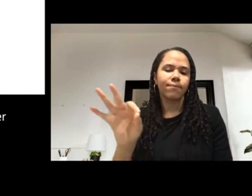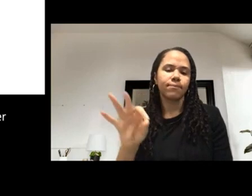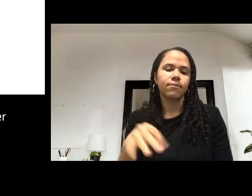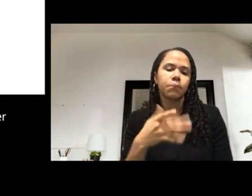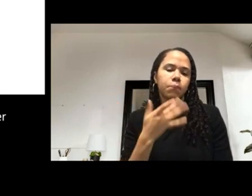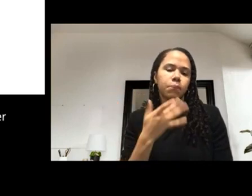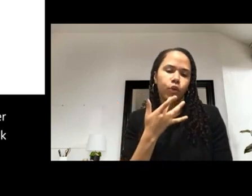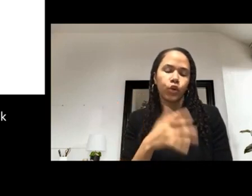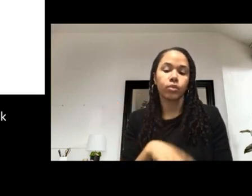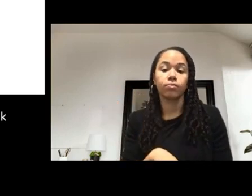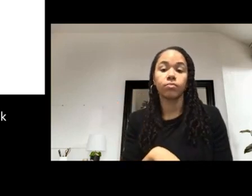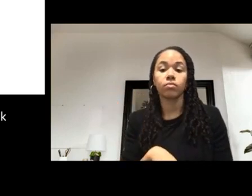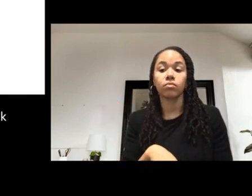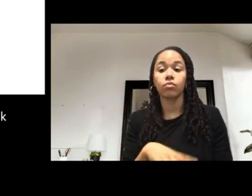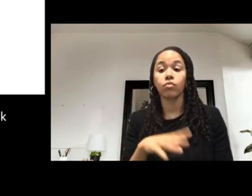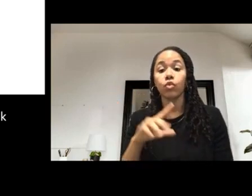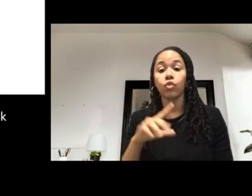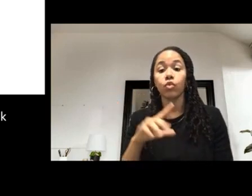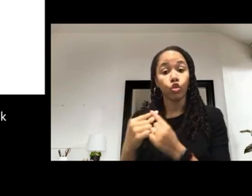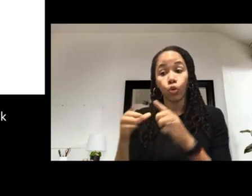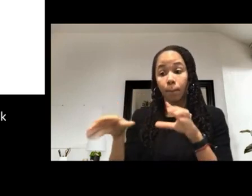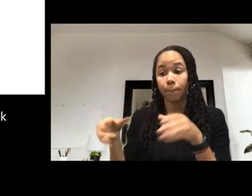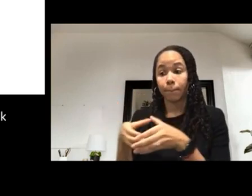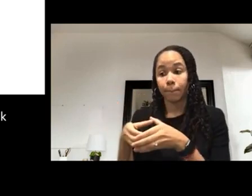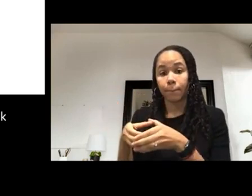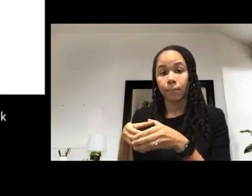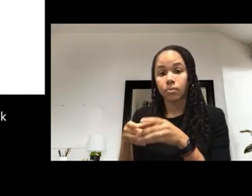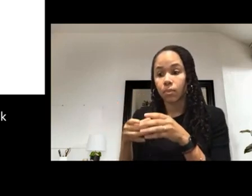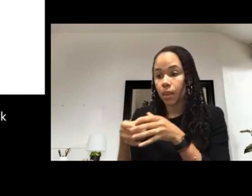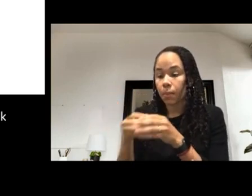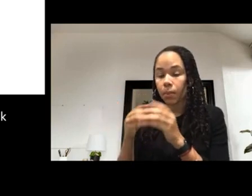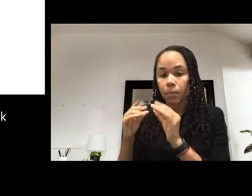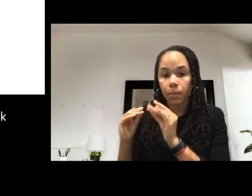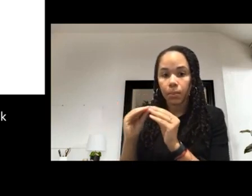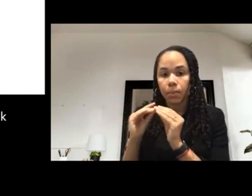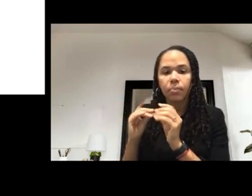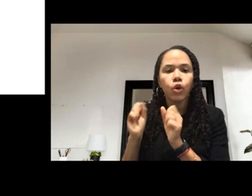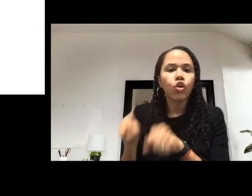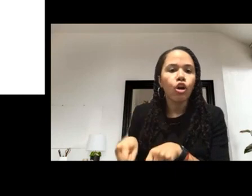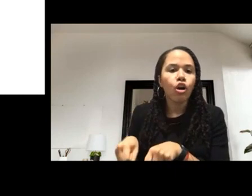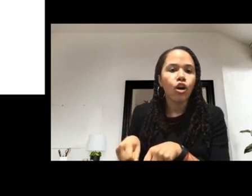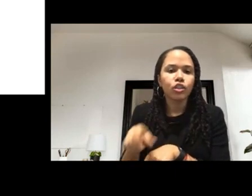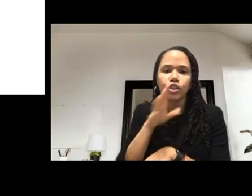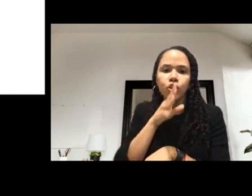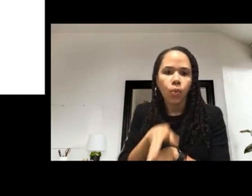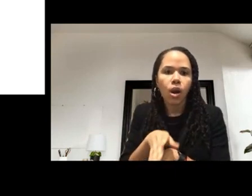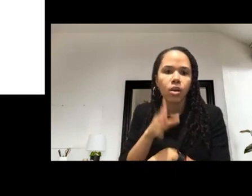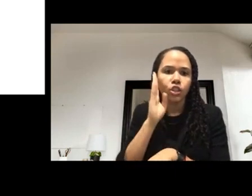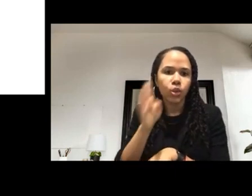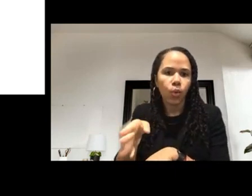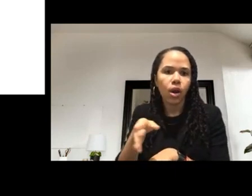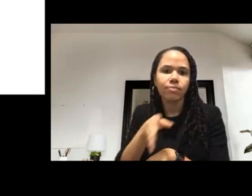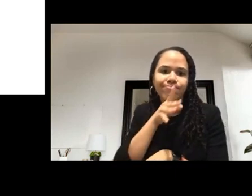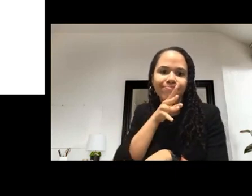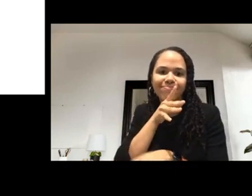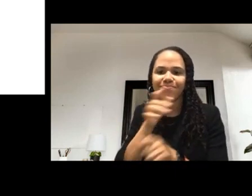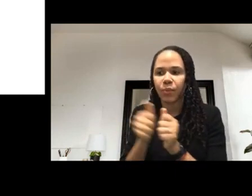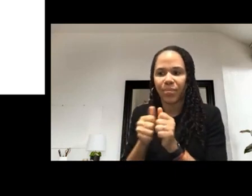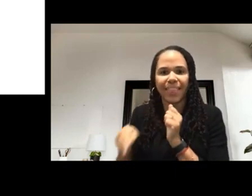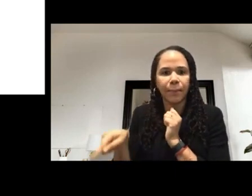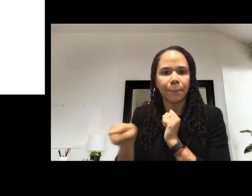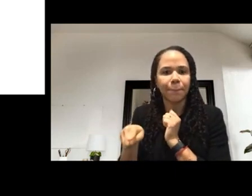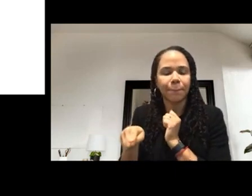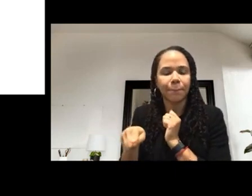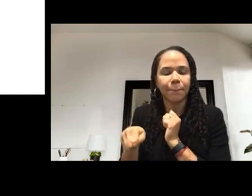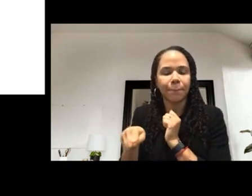to them as long as the instructor wasn't really watching. But what she said at the end, when we asked, like, what did you really get? What